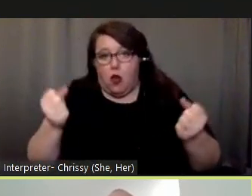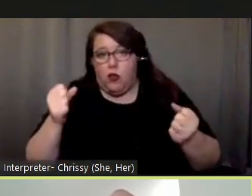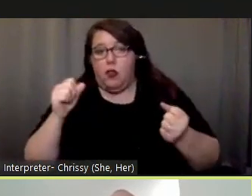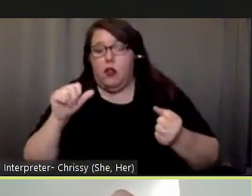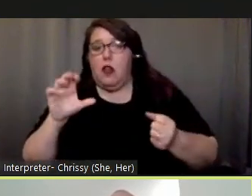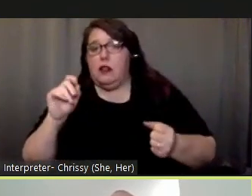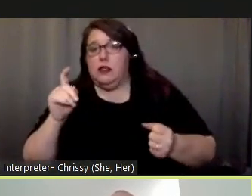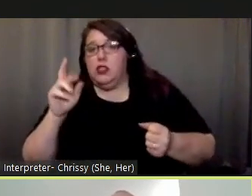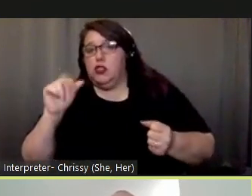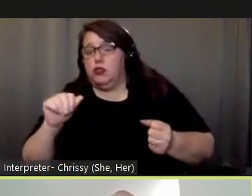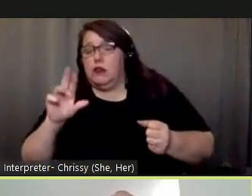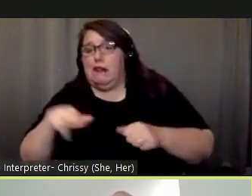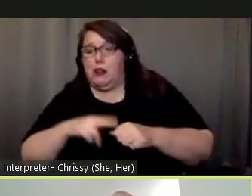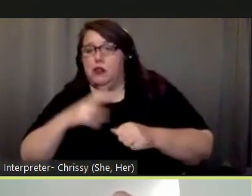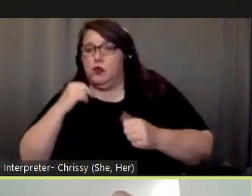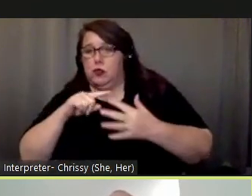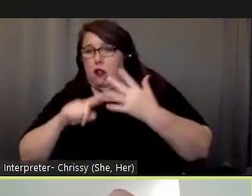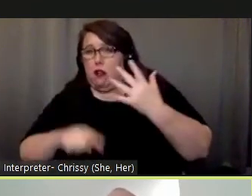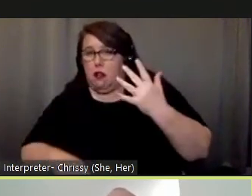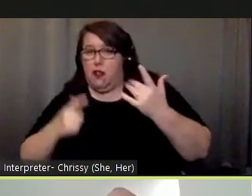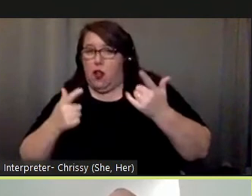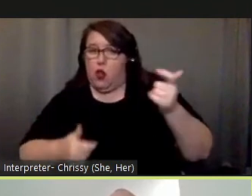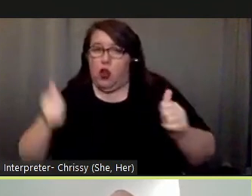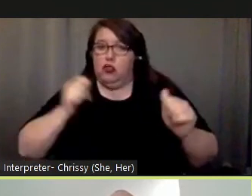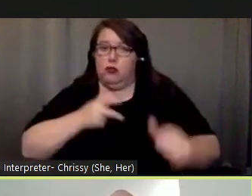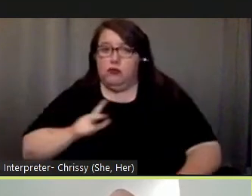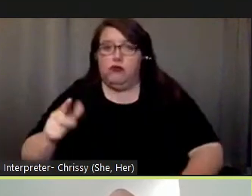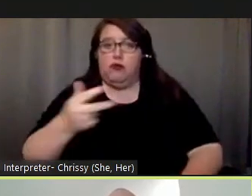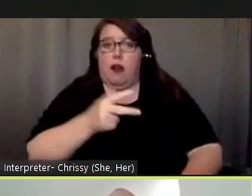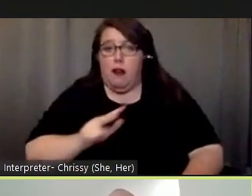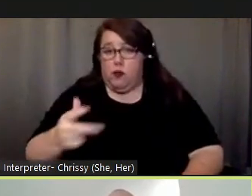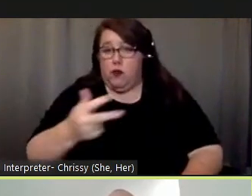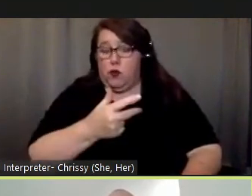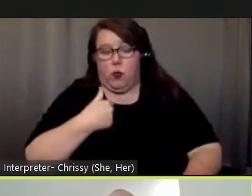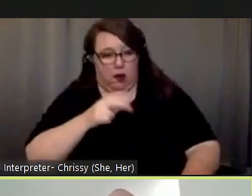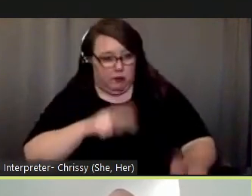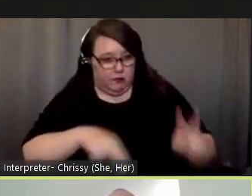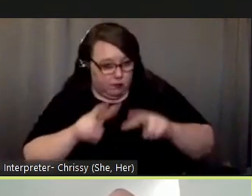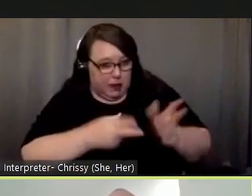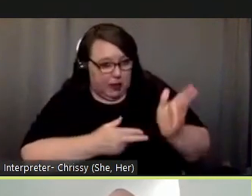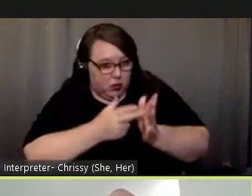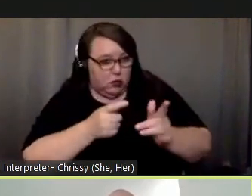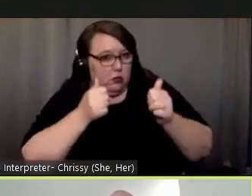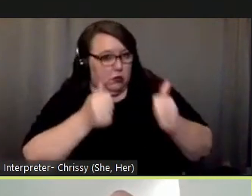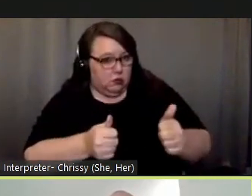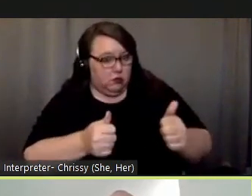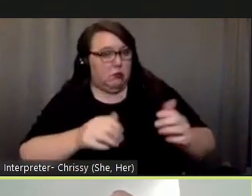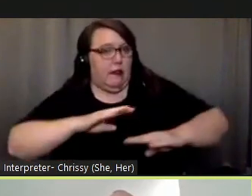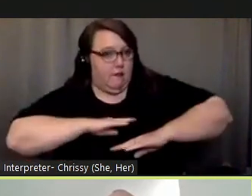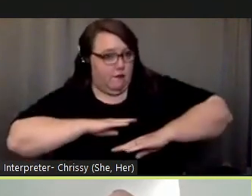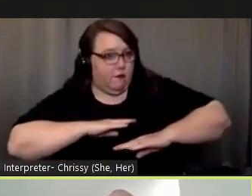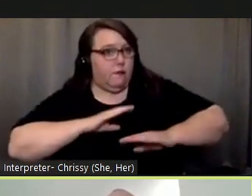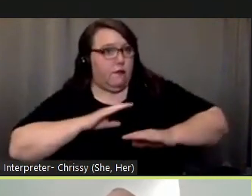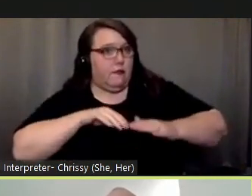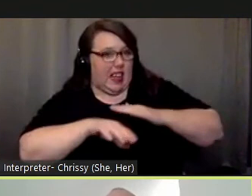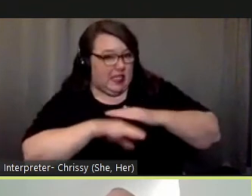Centura and National Jewish that are doing these larger drive-through events, and making sure that we have access to vaccine for